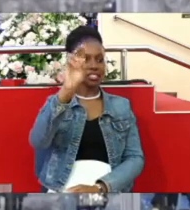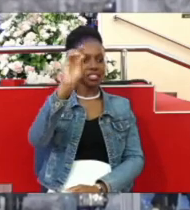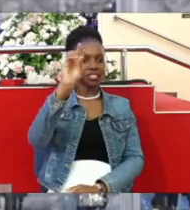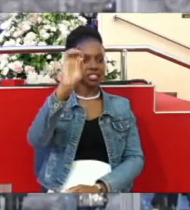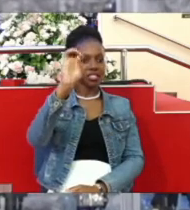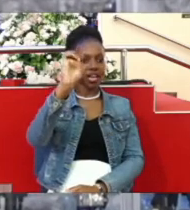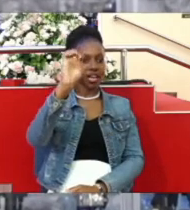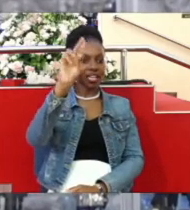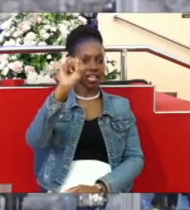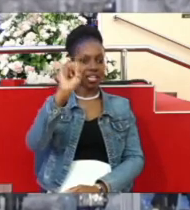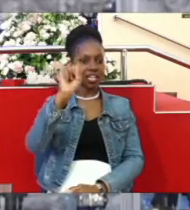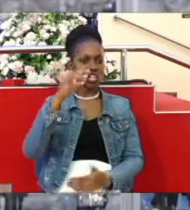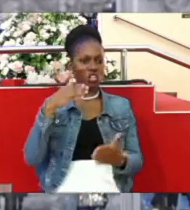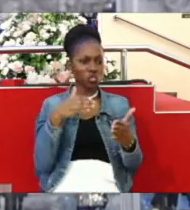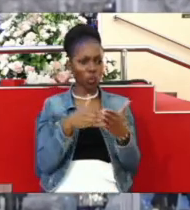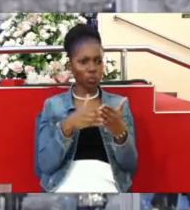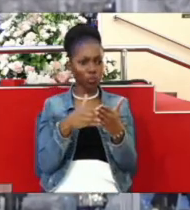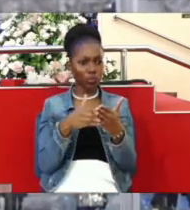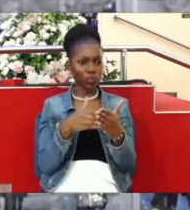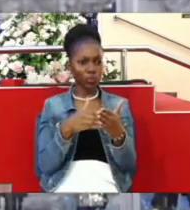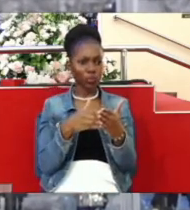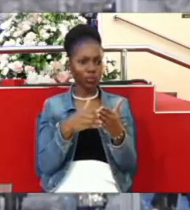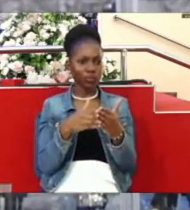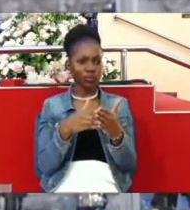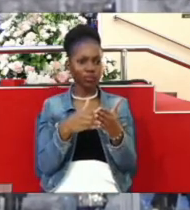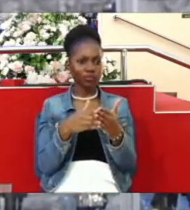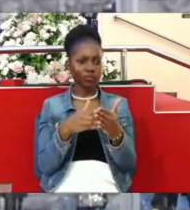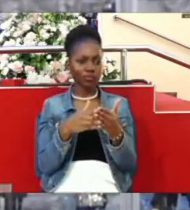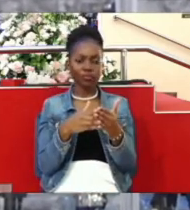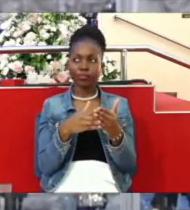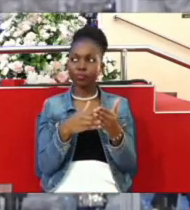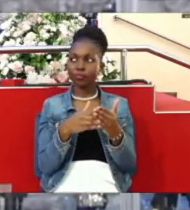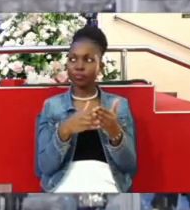That source of income is stopped.